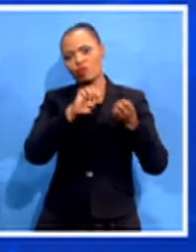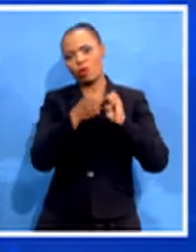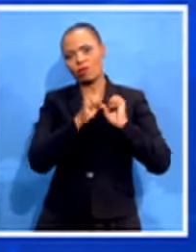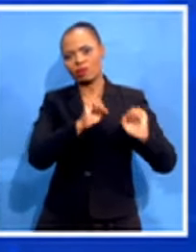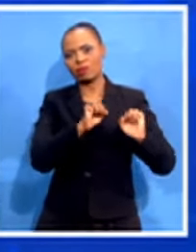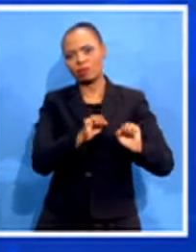in the front line. much. thank you. Thank